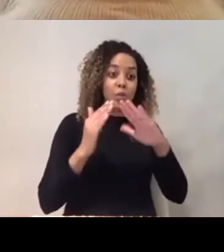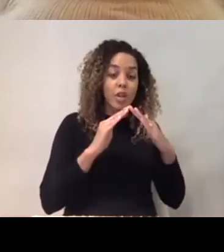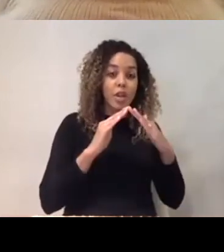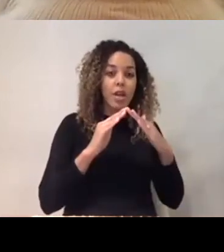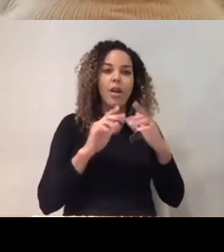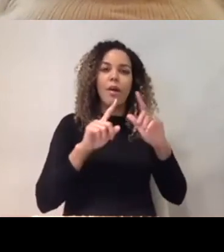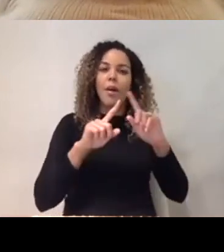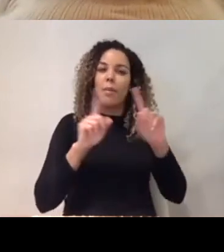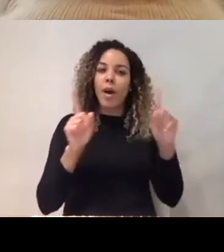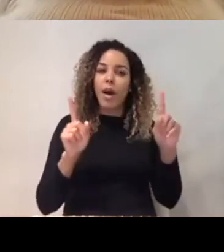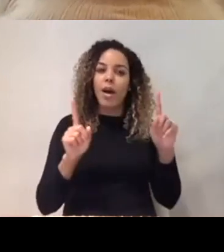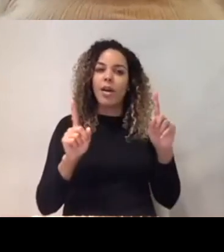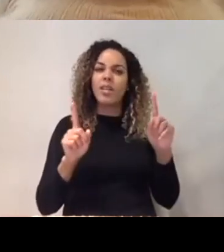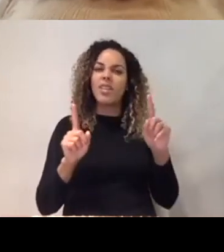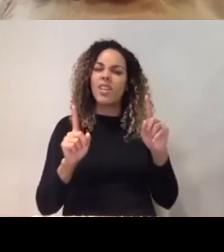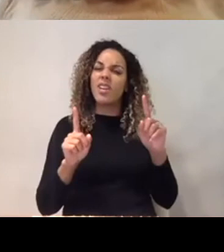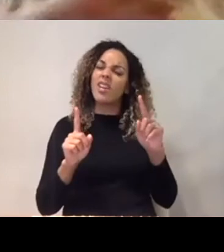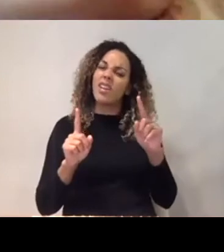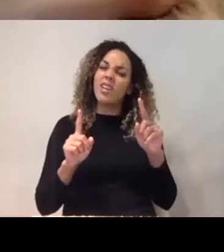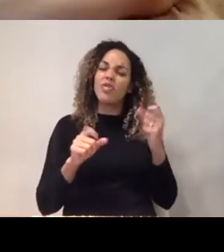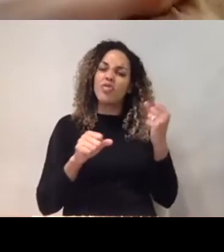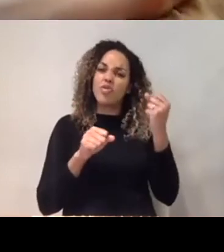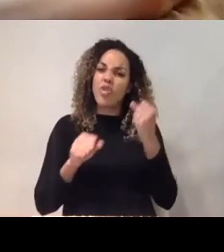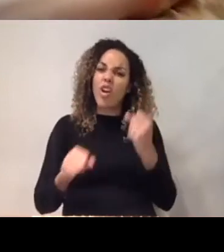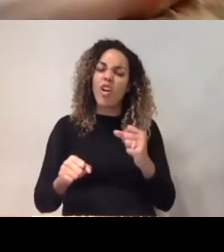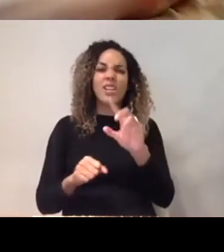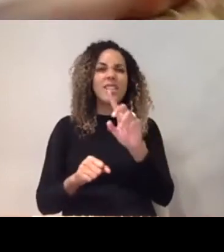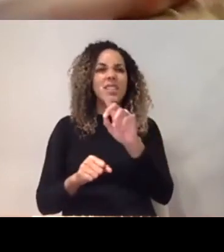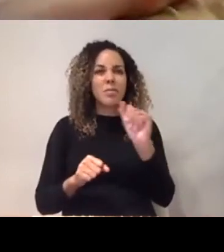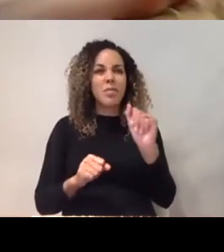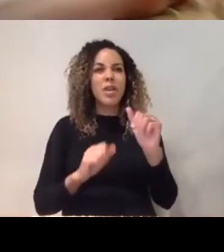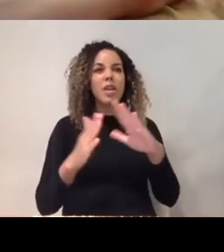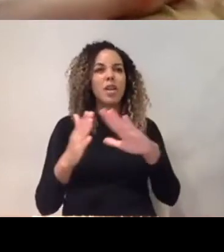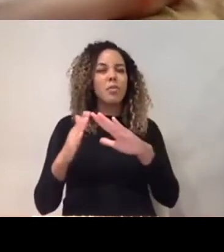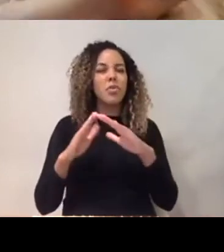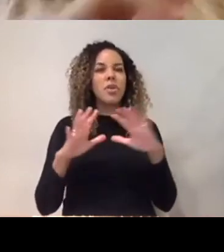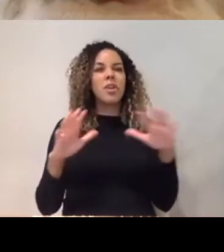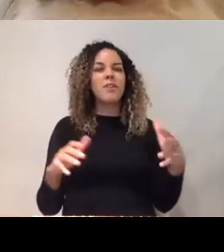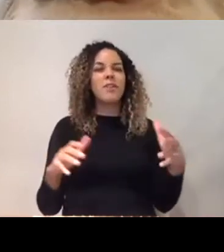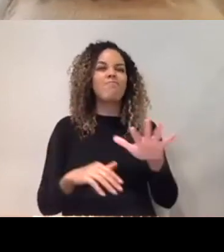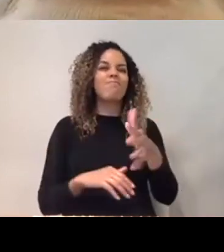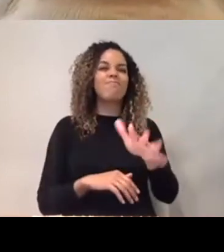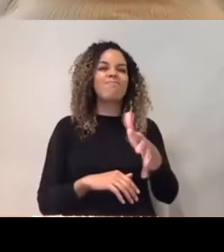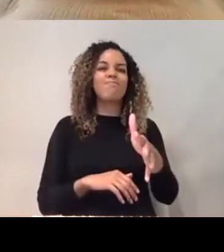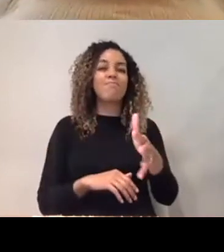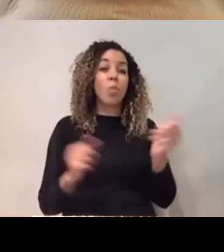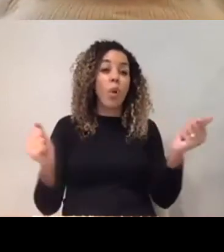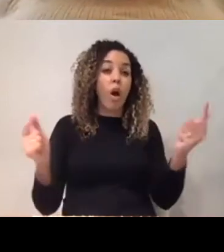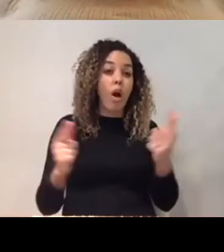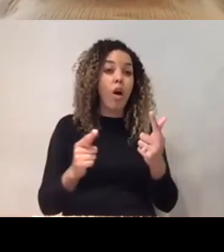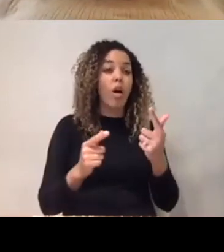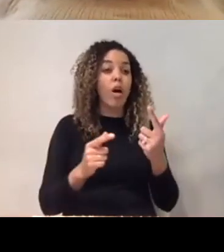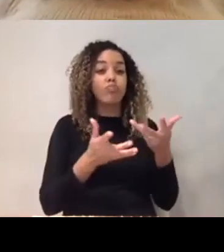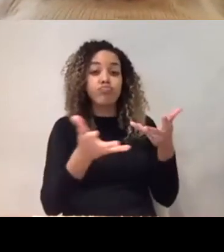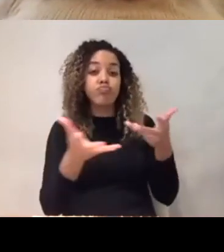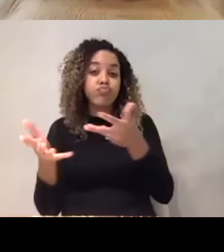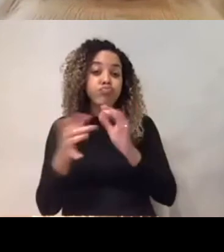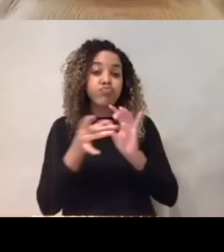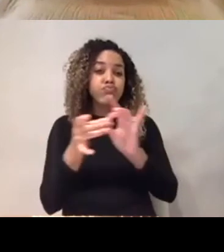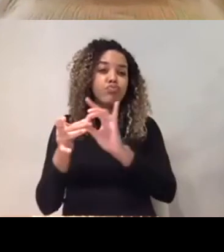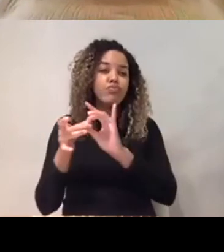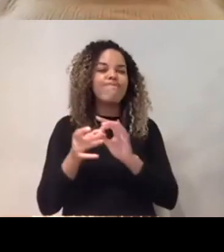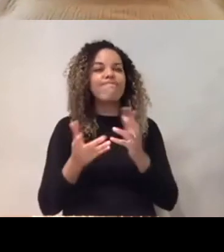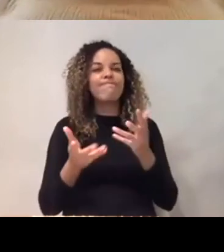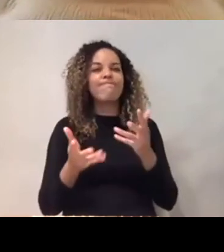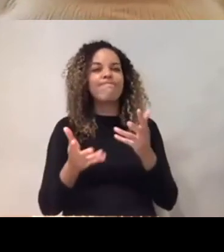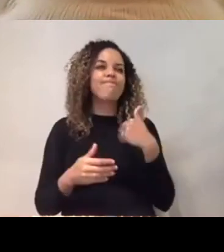talks to everybody else. Now, I don't know if that's true or not, but I think that's one of the goals, because the more you talk to each other, the